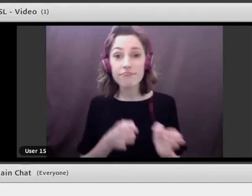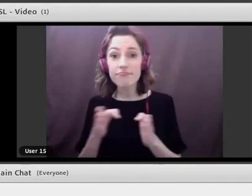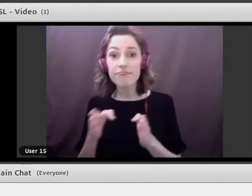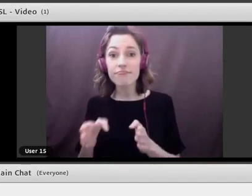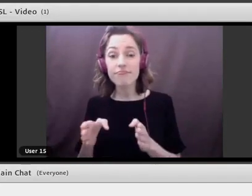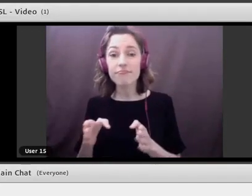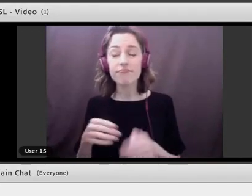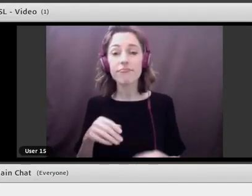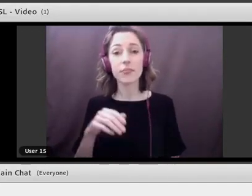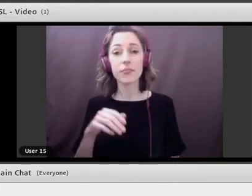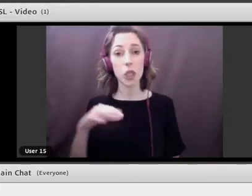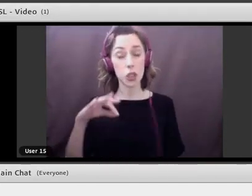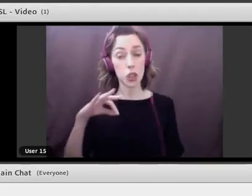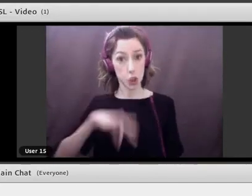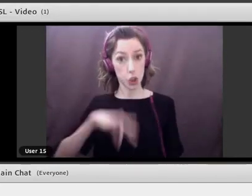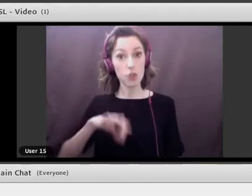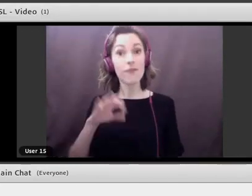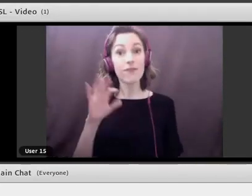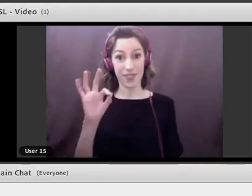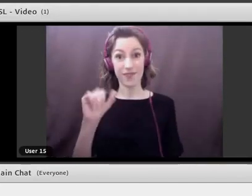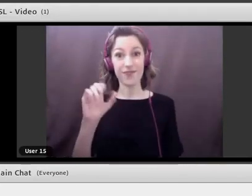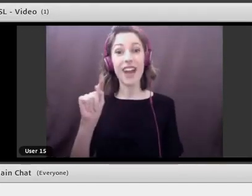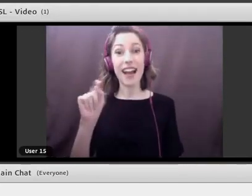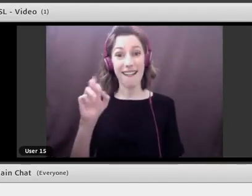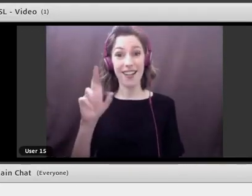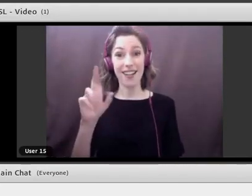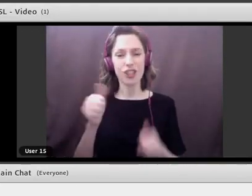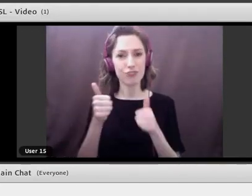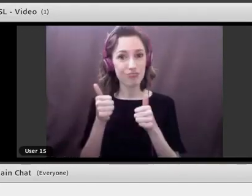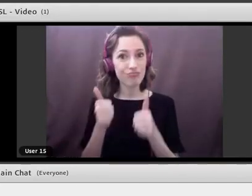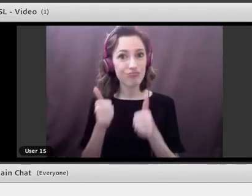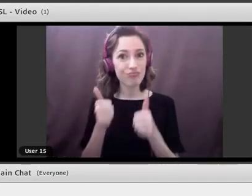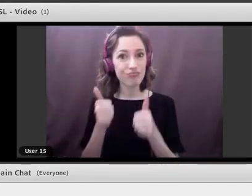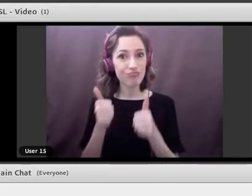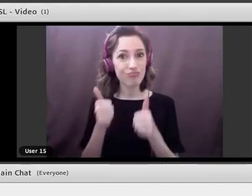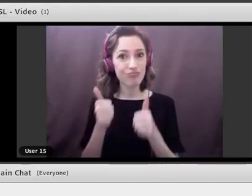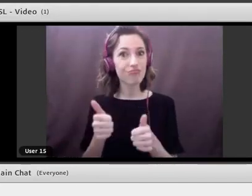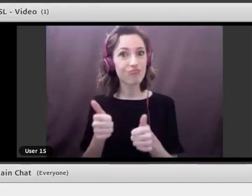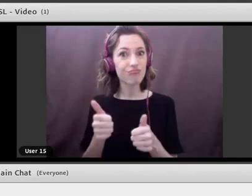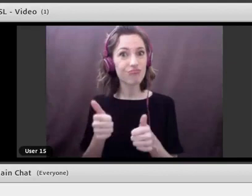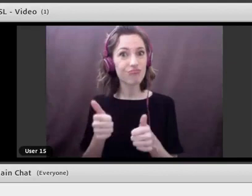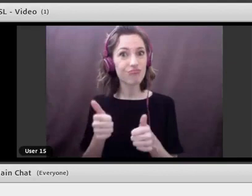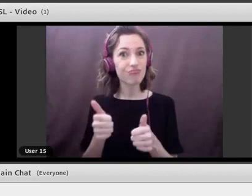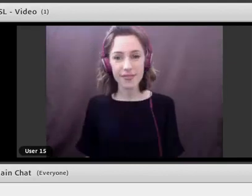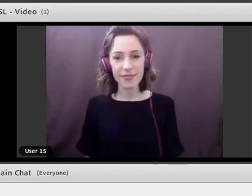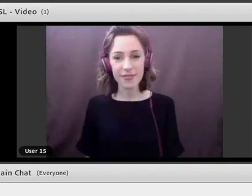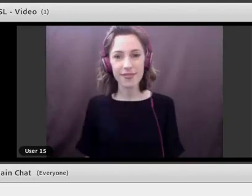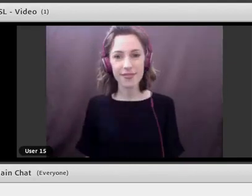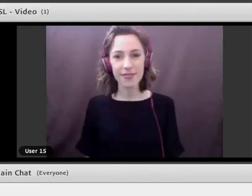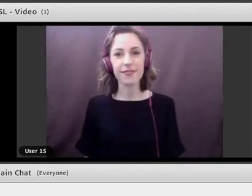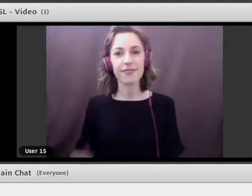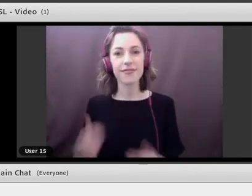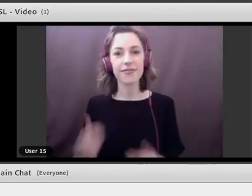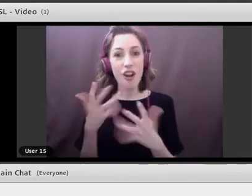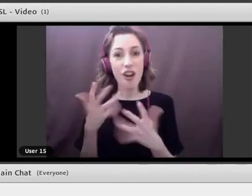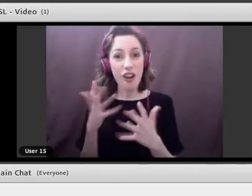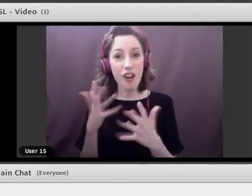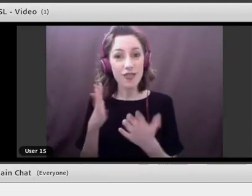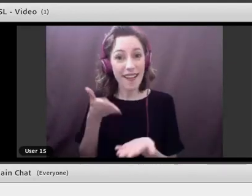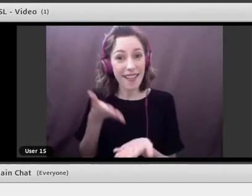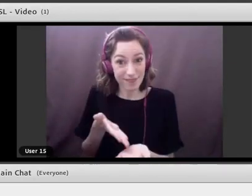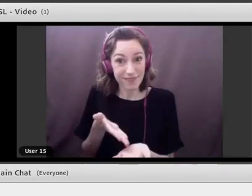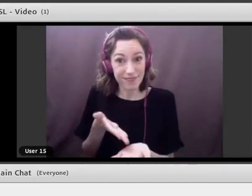come off mute to share any ideas that you had while in the room that you would prefer to share